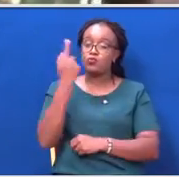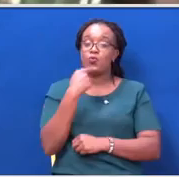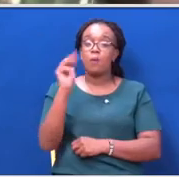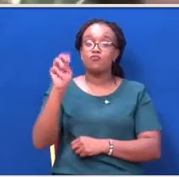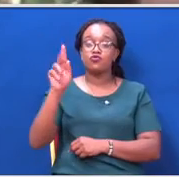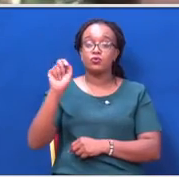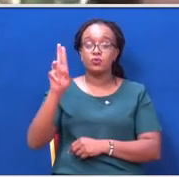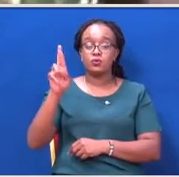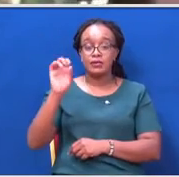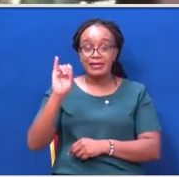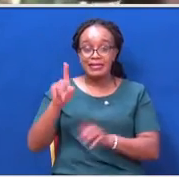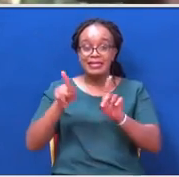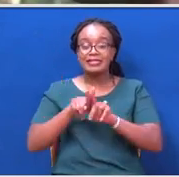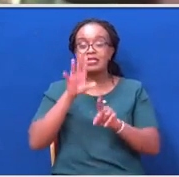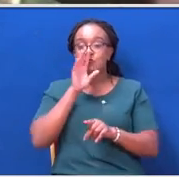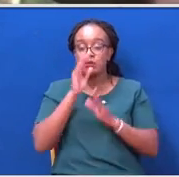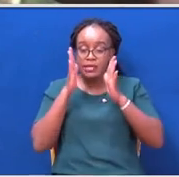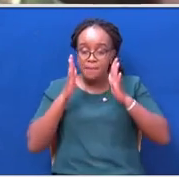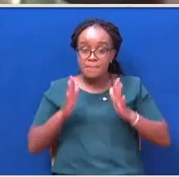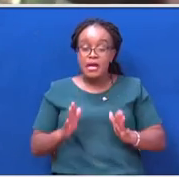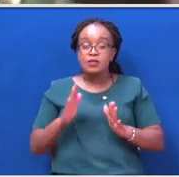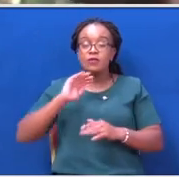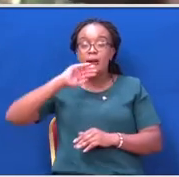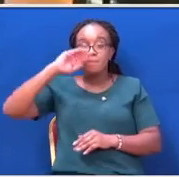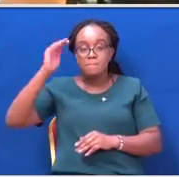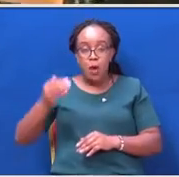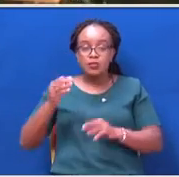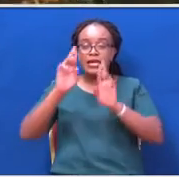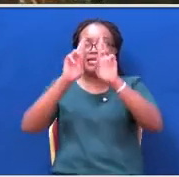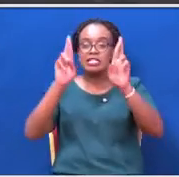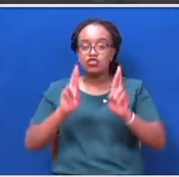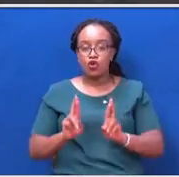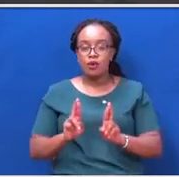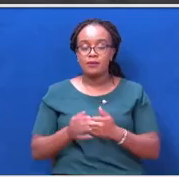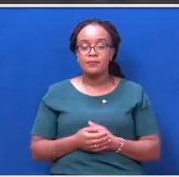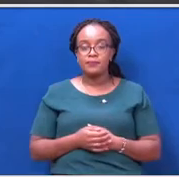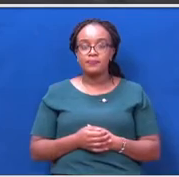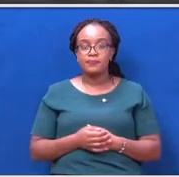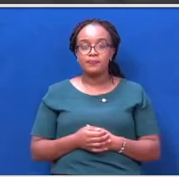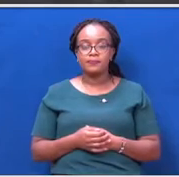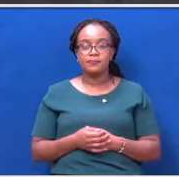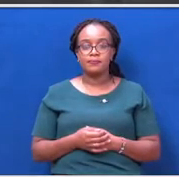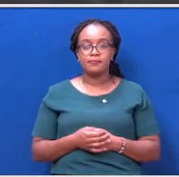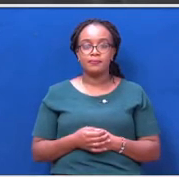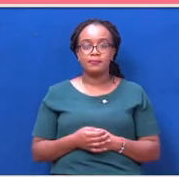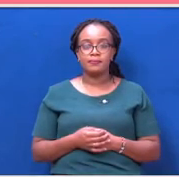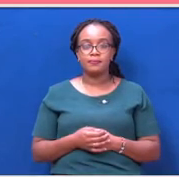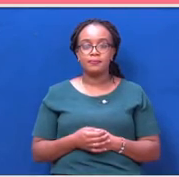Muturi as the spokesman of Mountain Region. Elizabeth Mutuku, TV 47.